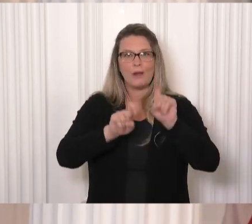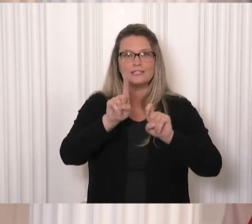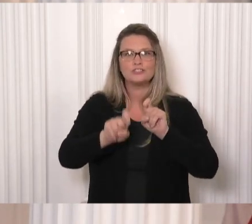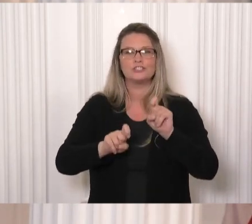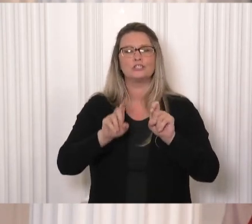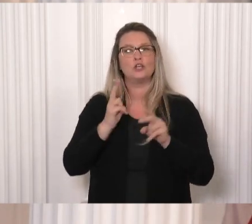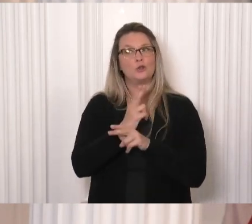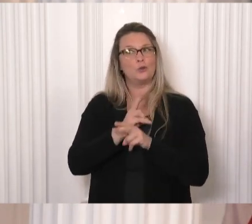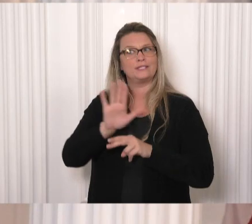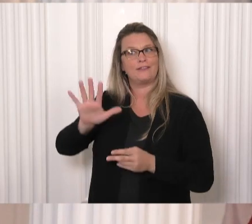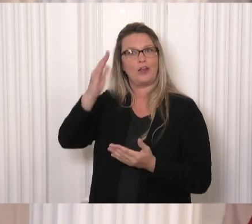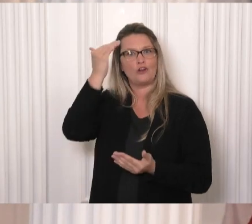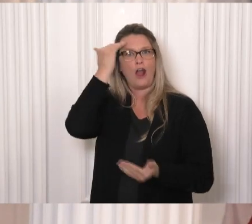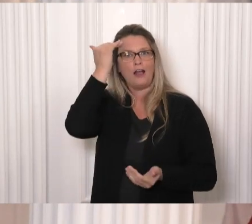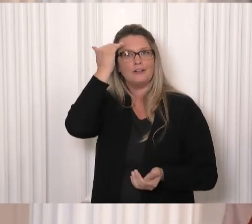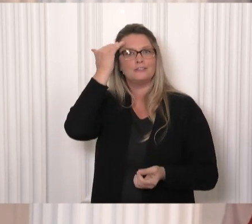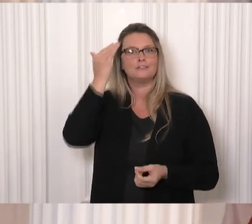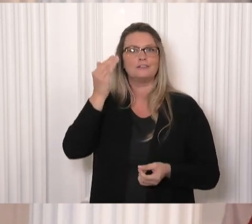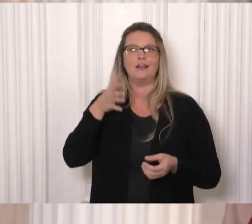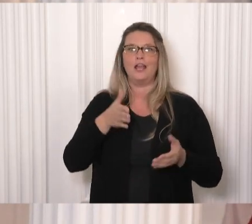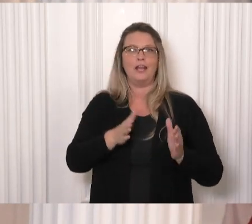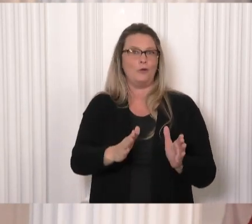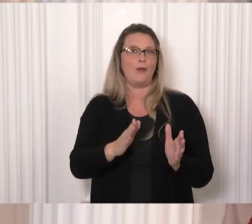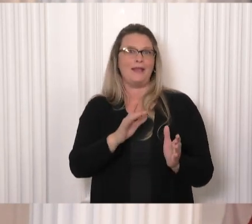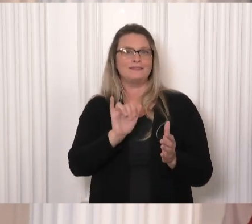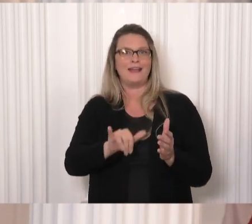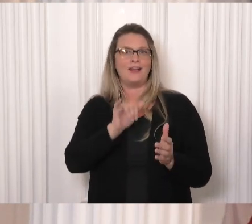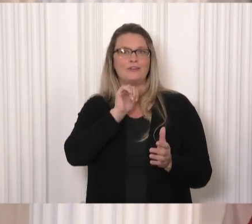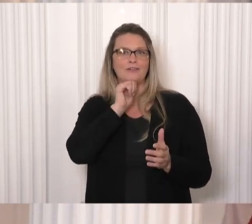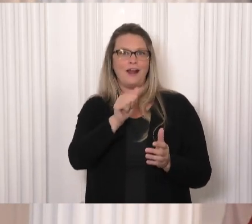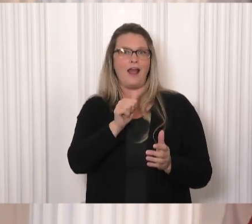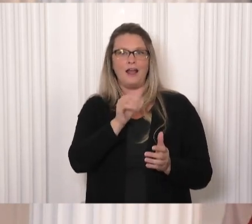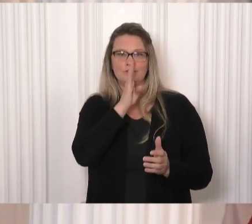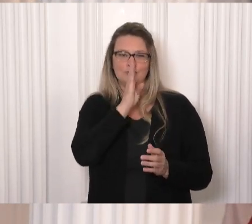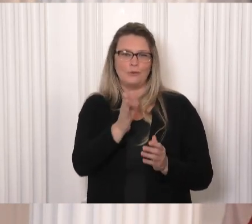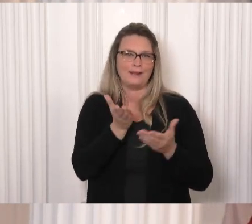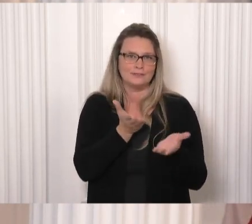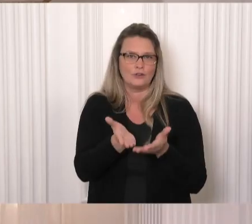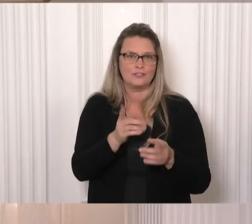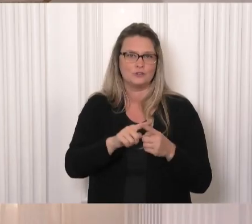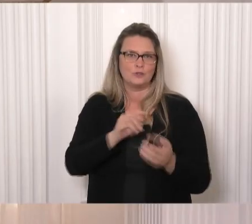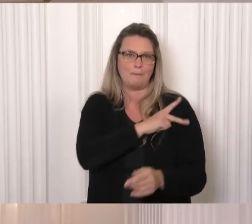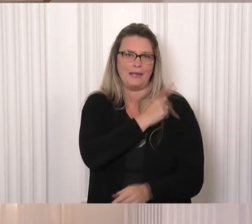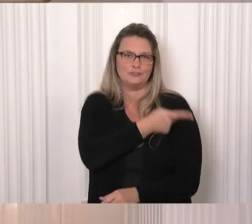their knowledge in ways that are not necessarily frontline patient care.